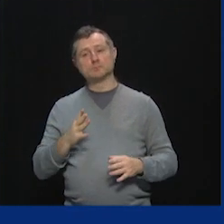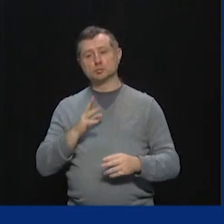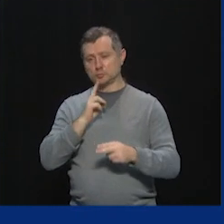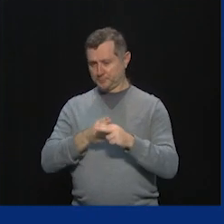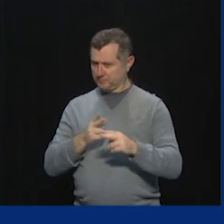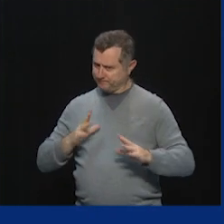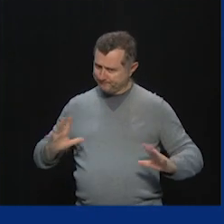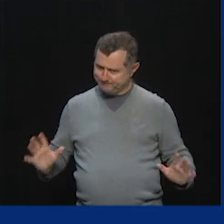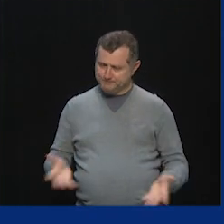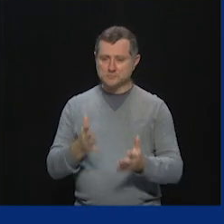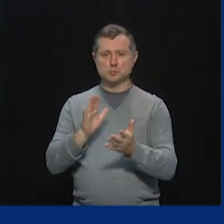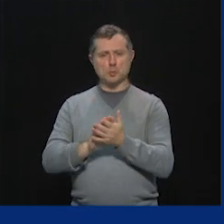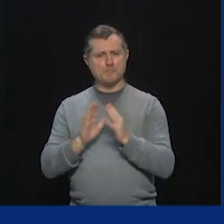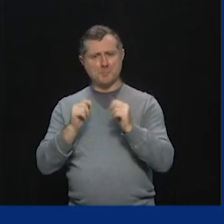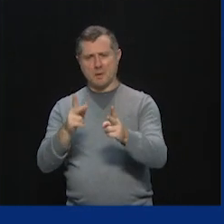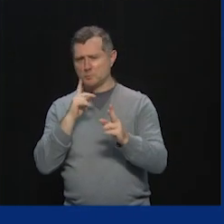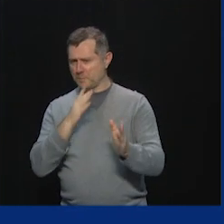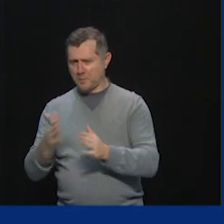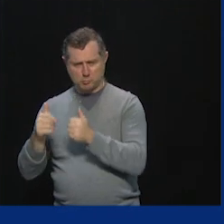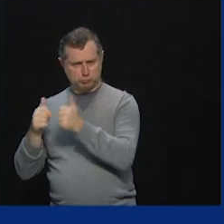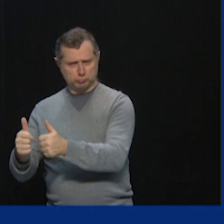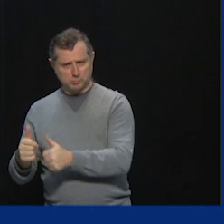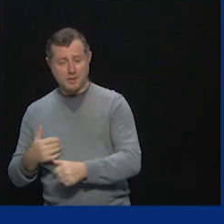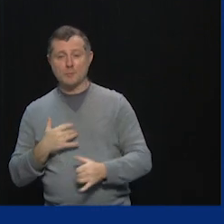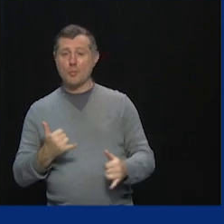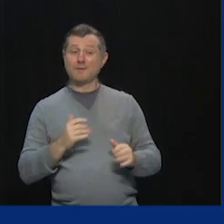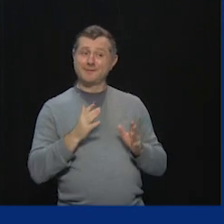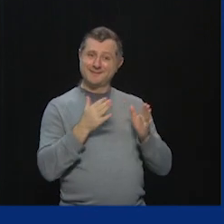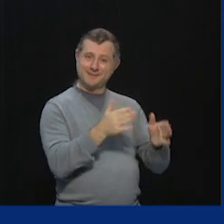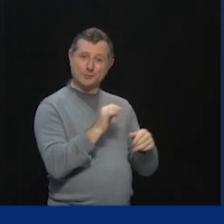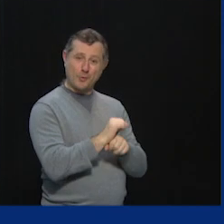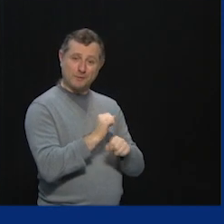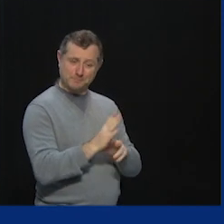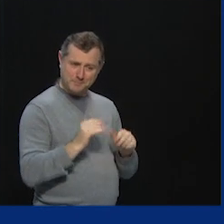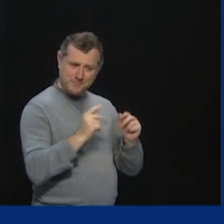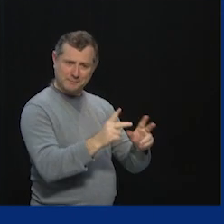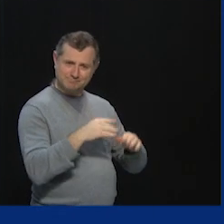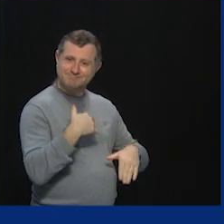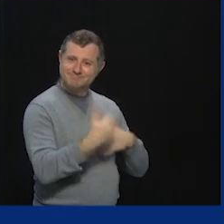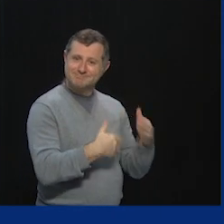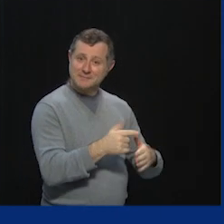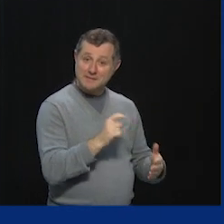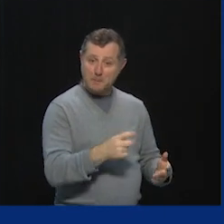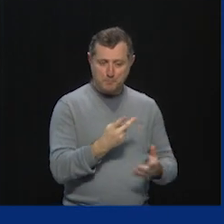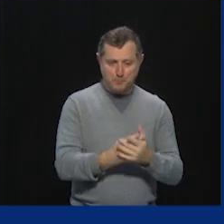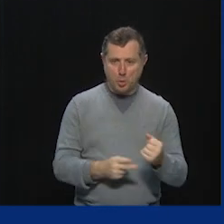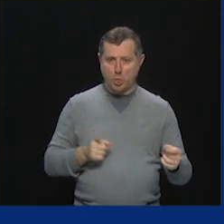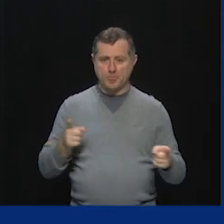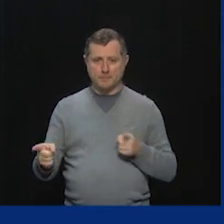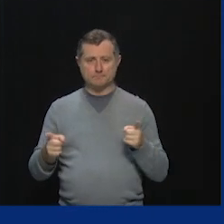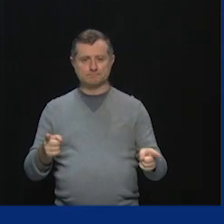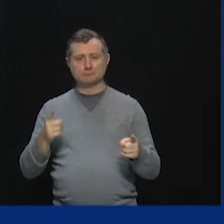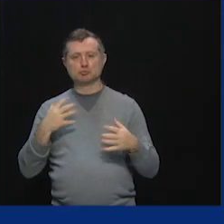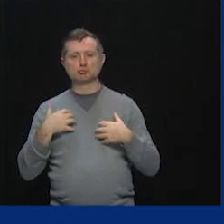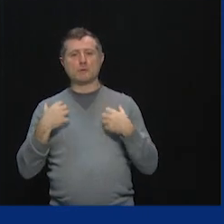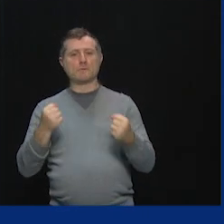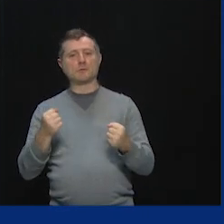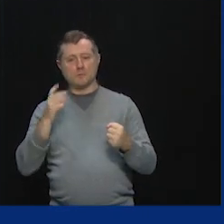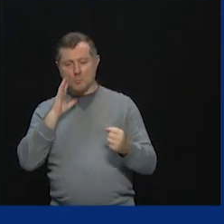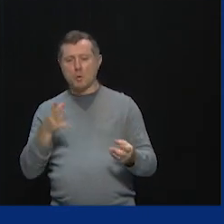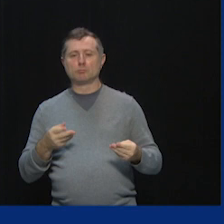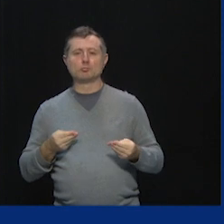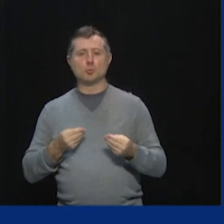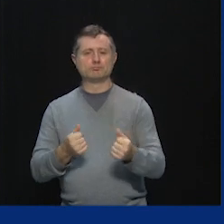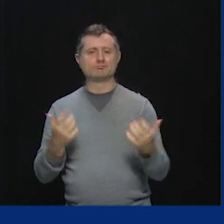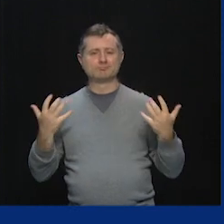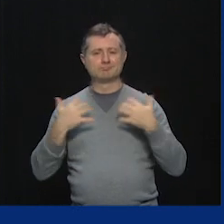plan also now is going into effect. Between the two of them, I think we will accelerate our recovery from this awful moment in history. So, Governor, thanks again. And thank you to